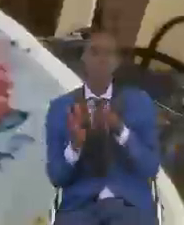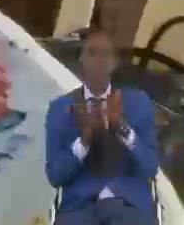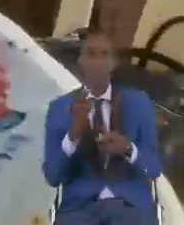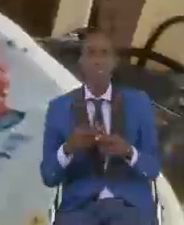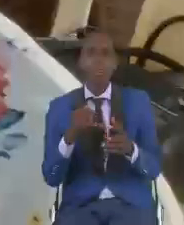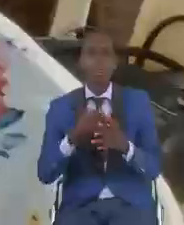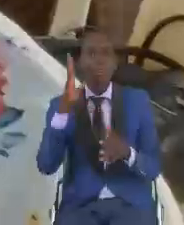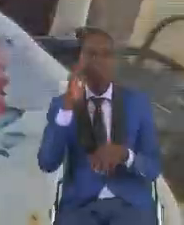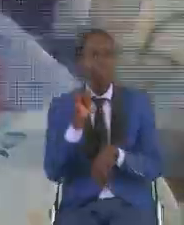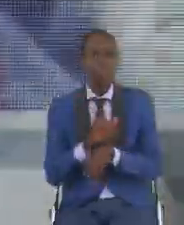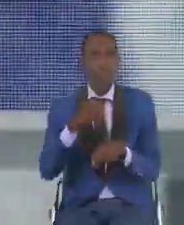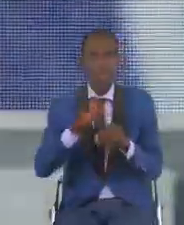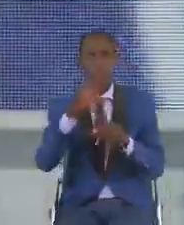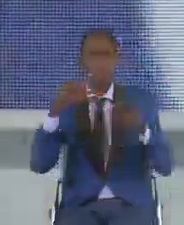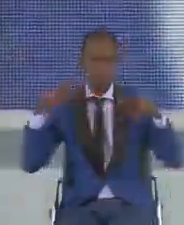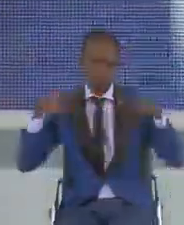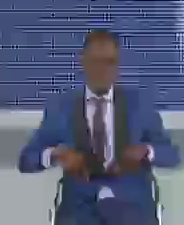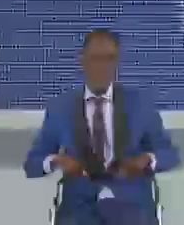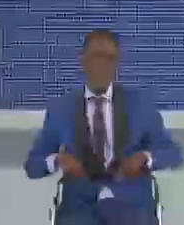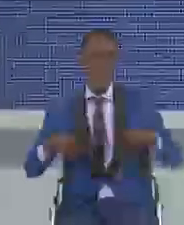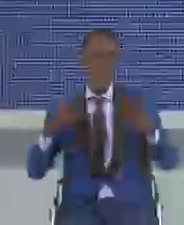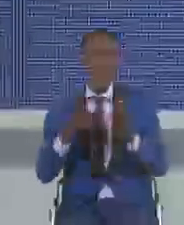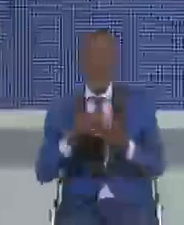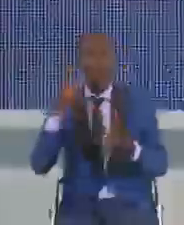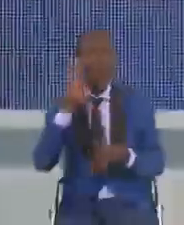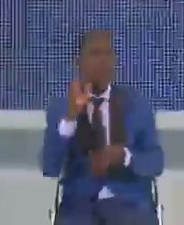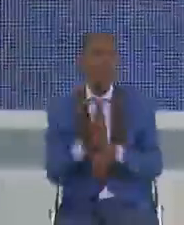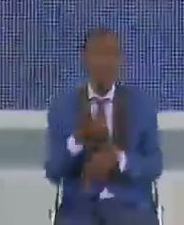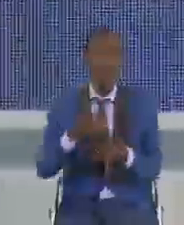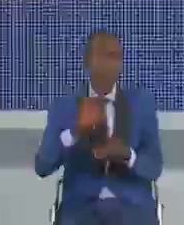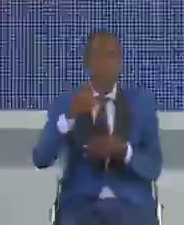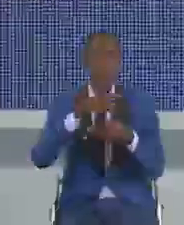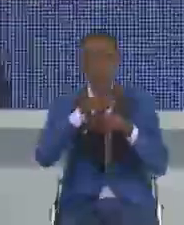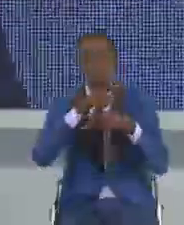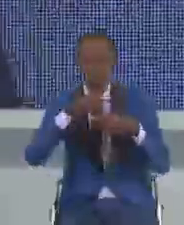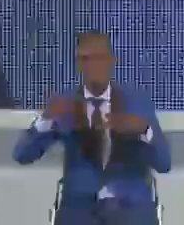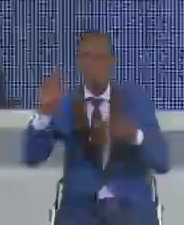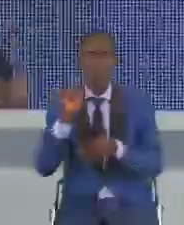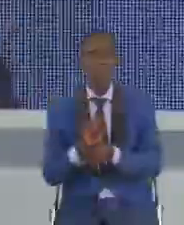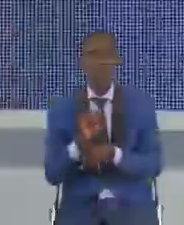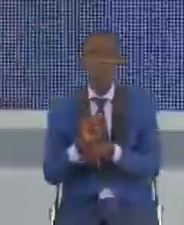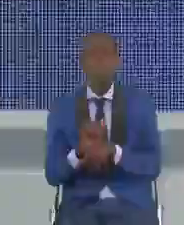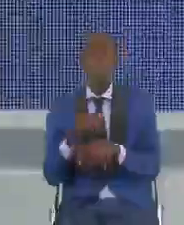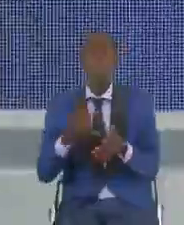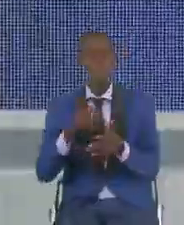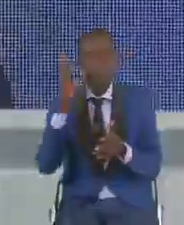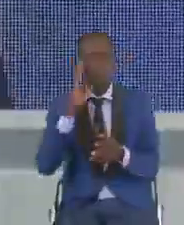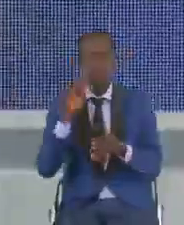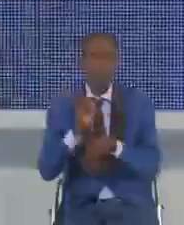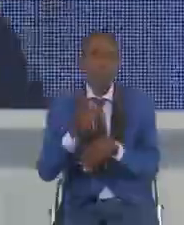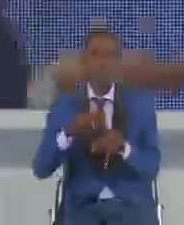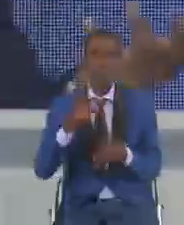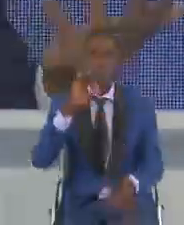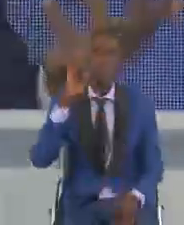in your personal life. It will work in your professional life. It will work in your pastoral life. It